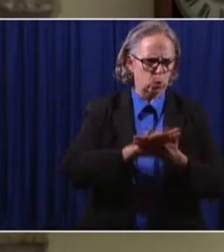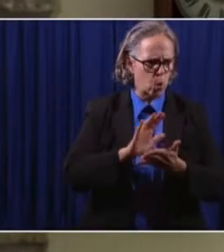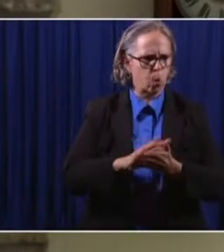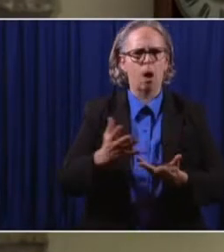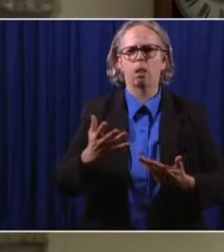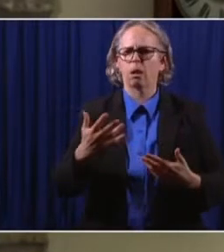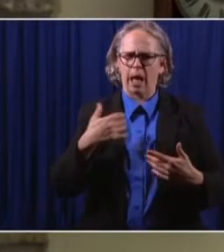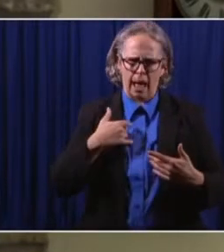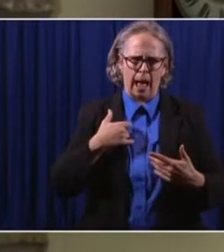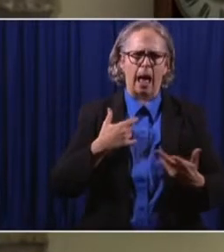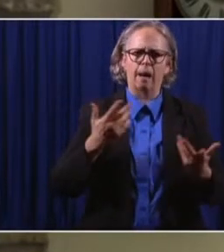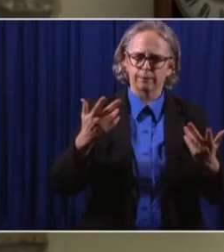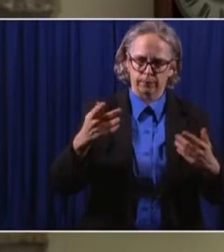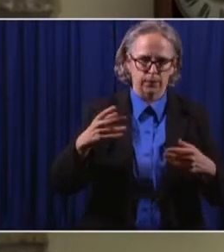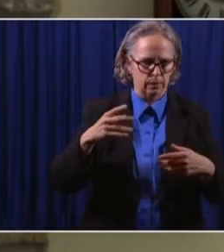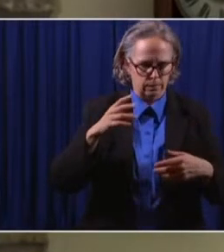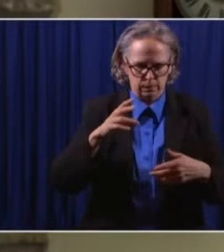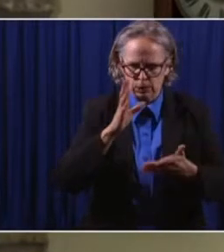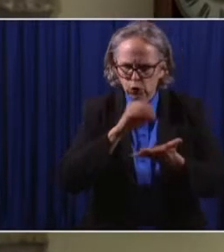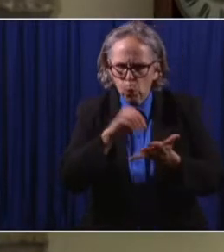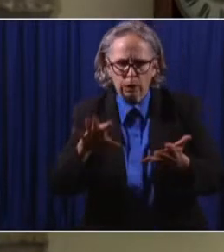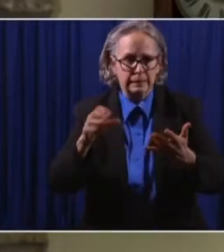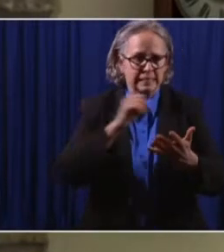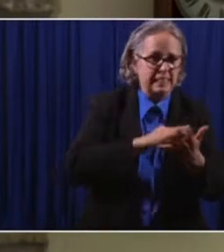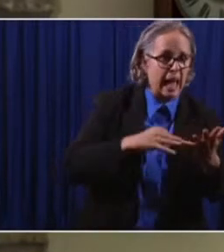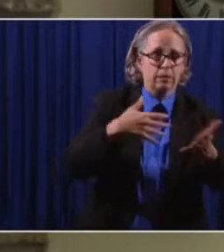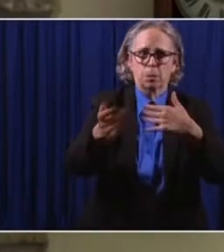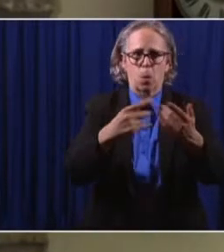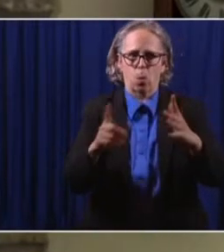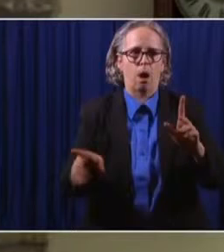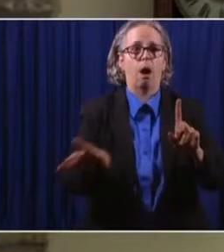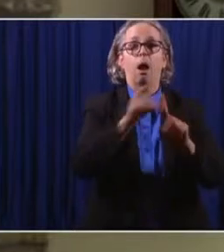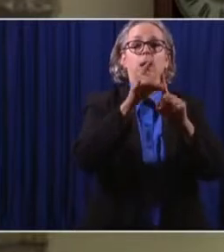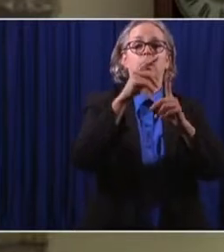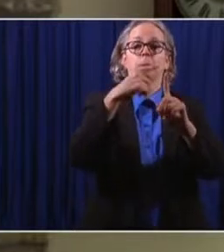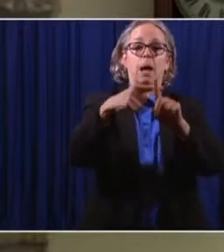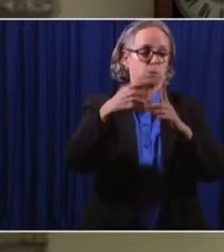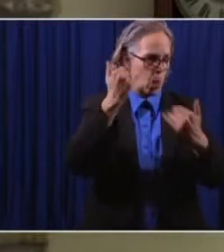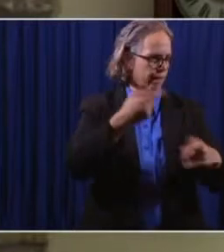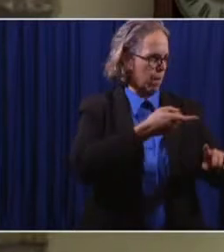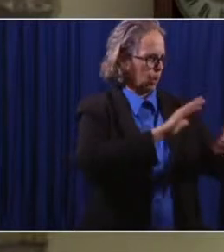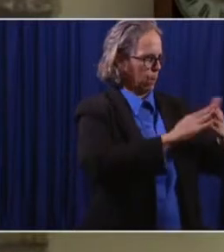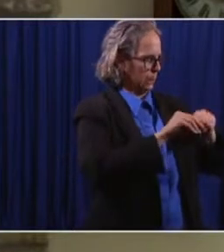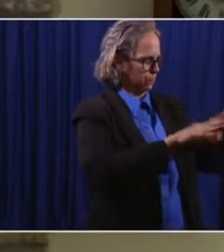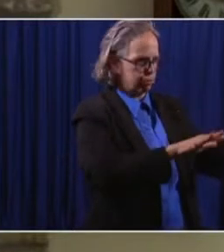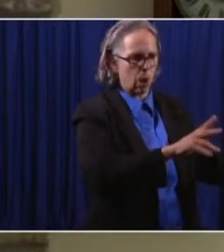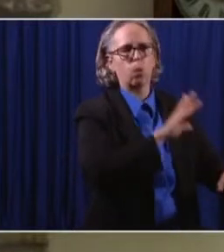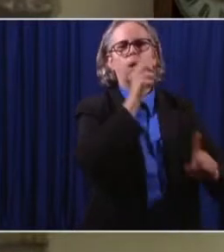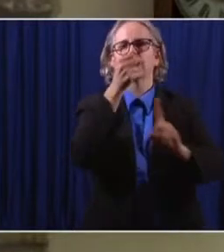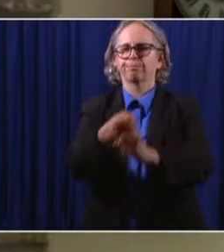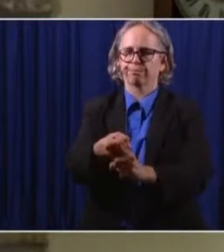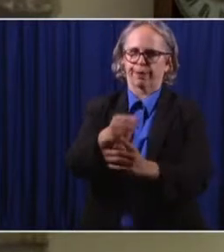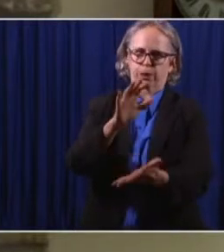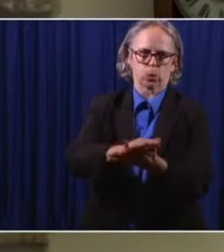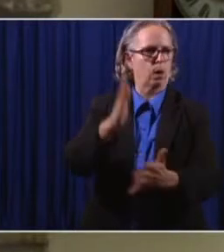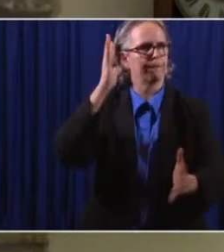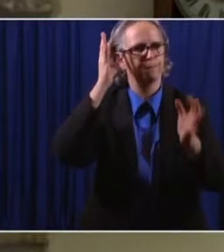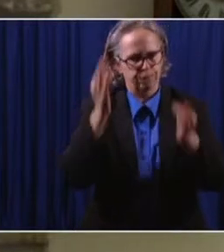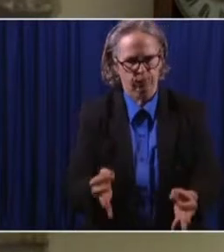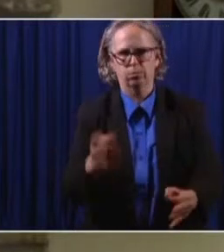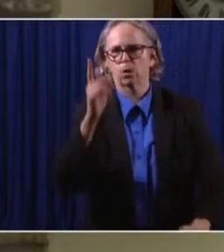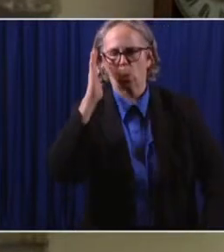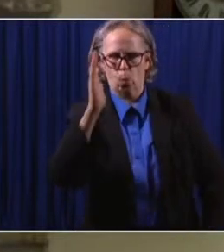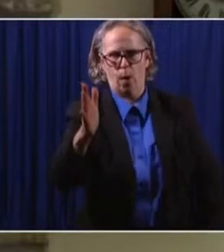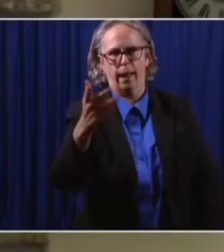community. And when there is widespread community spread, there's going to be spread within those schools. We should